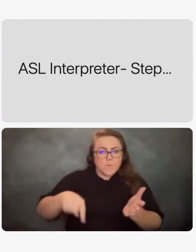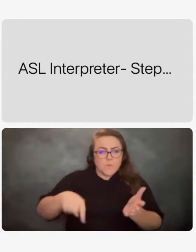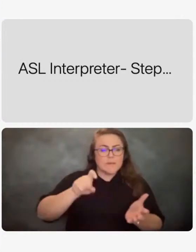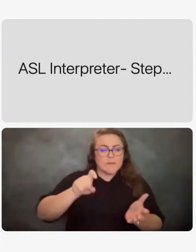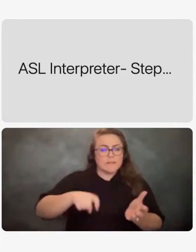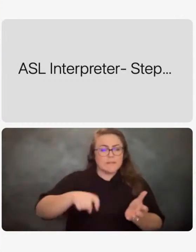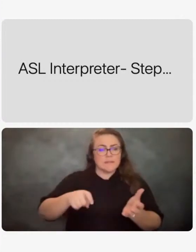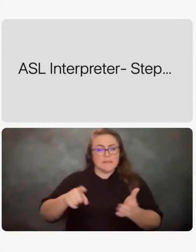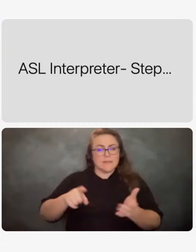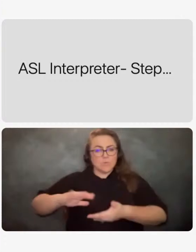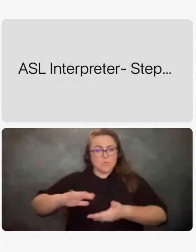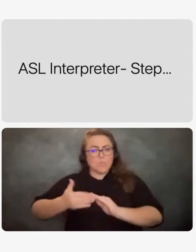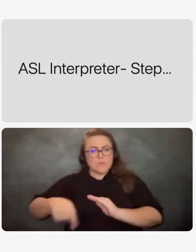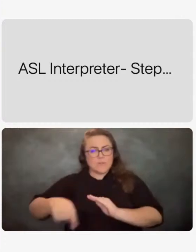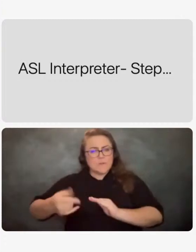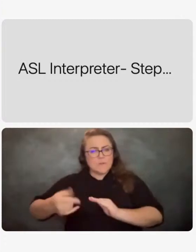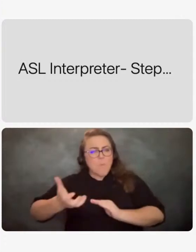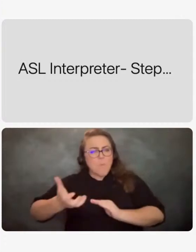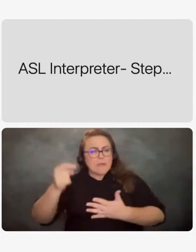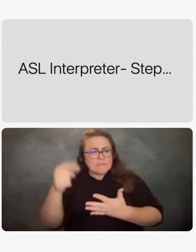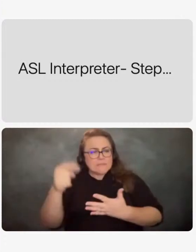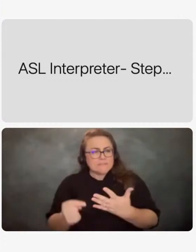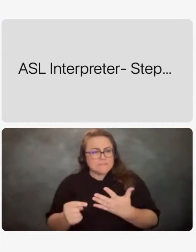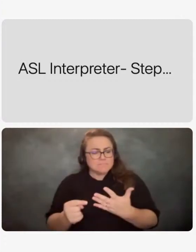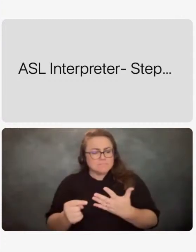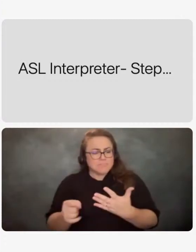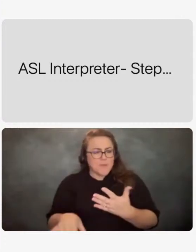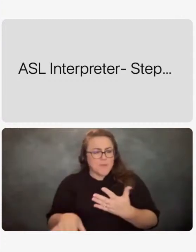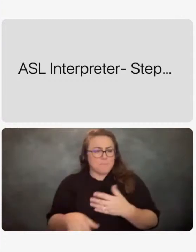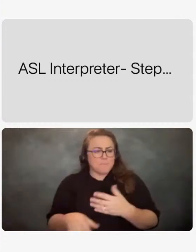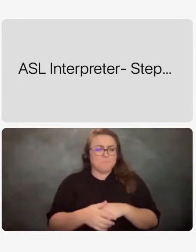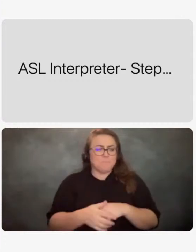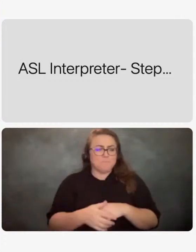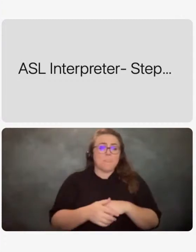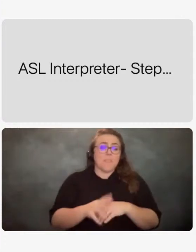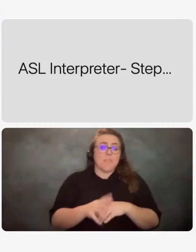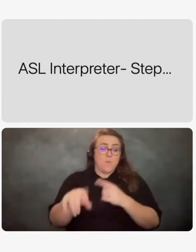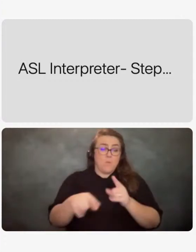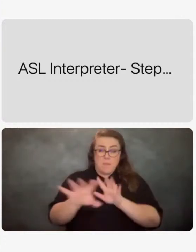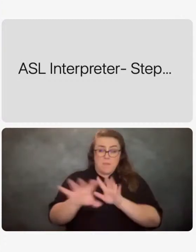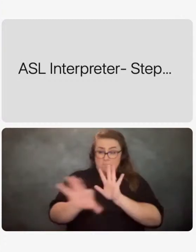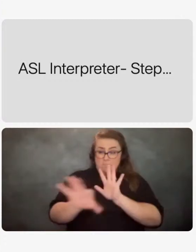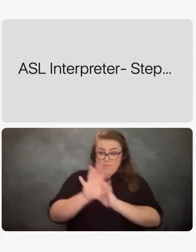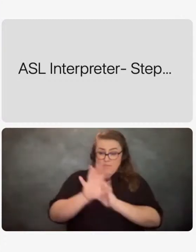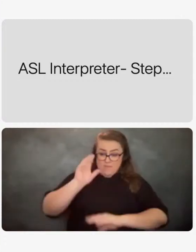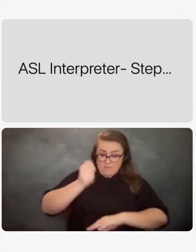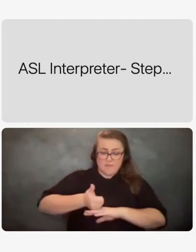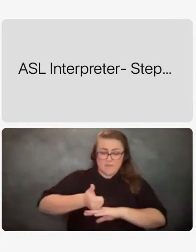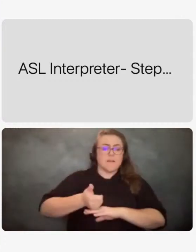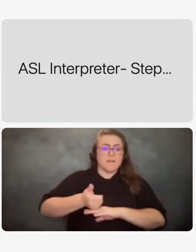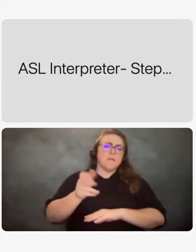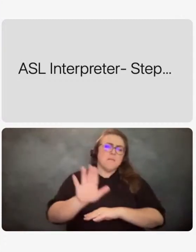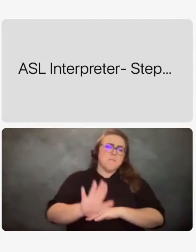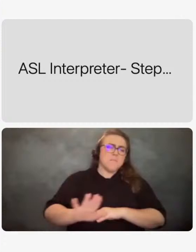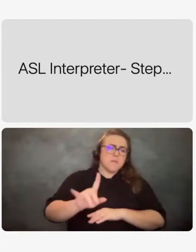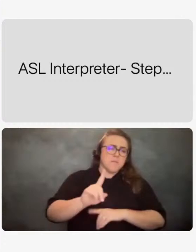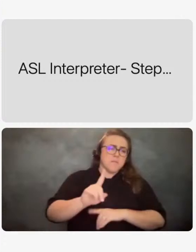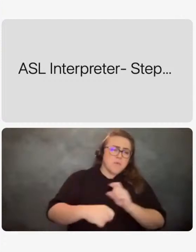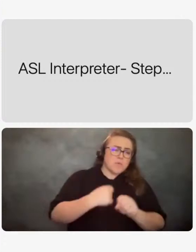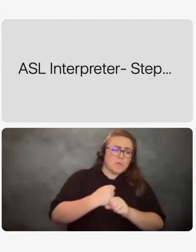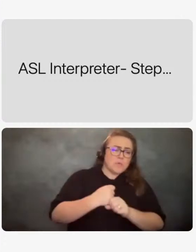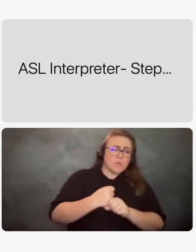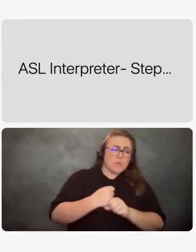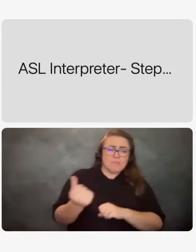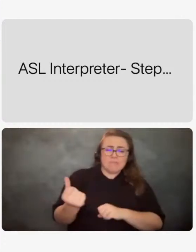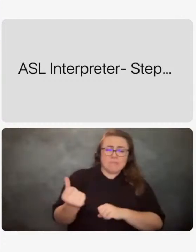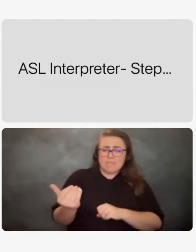we're looking at about 12 to 15 months for the comprehensive design process, which include community engagement,